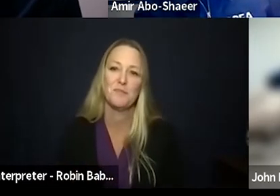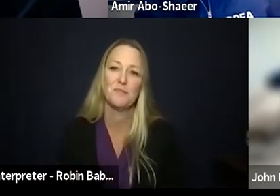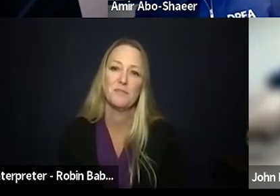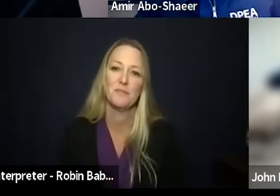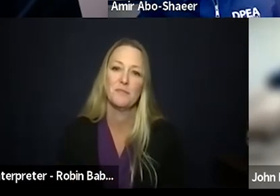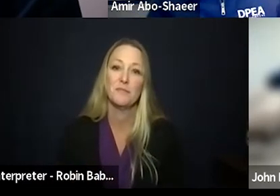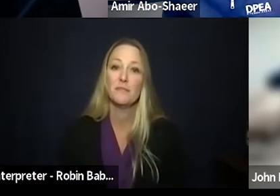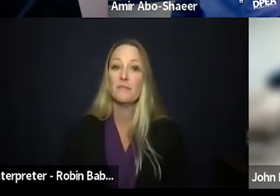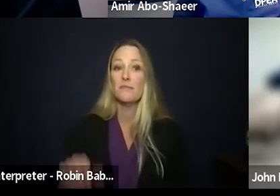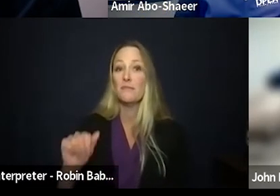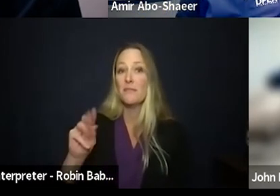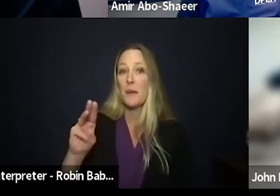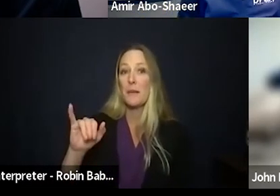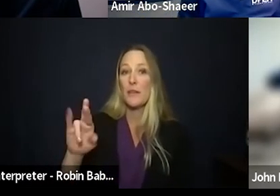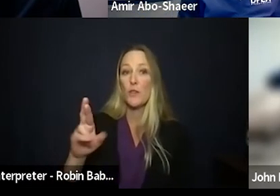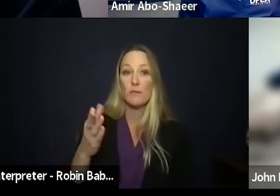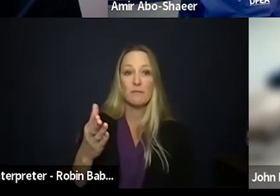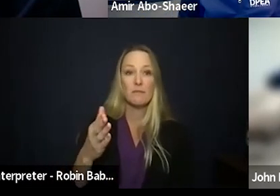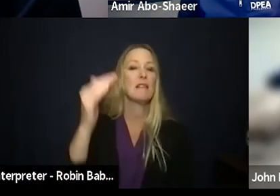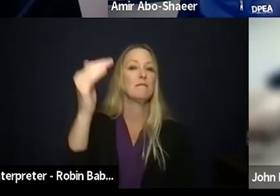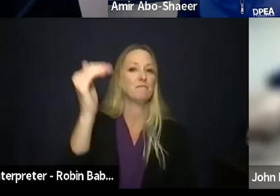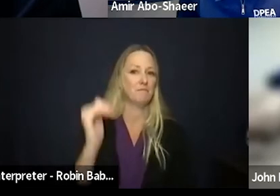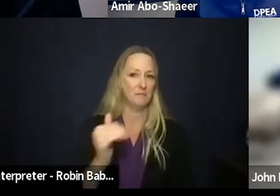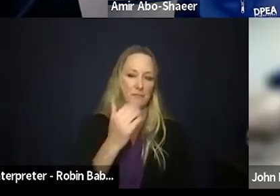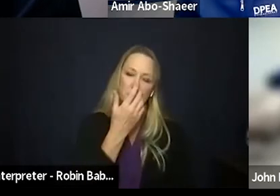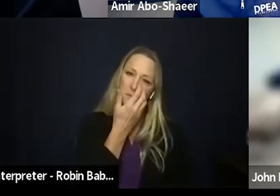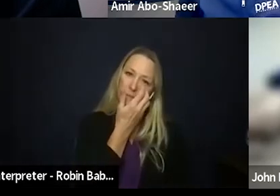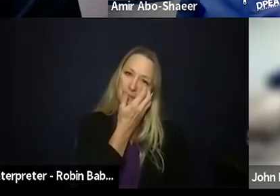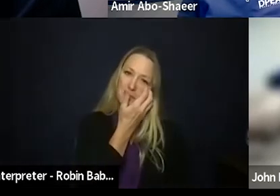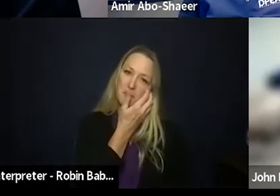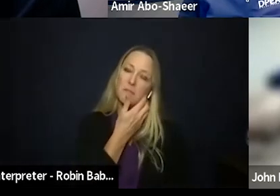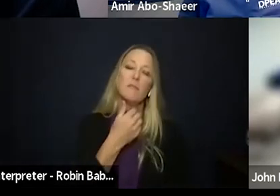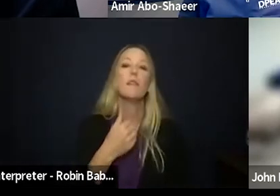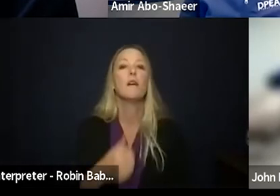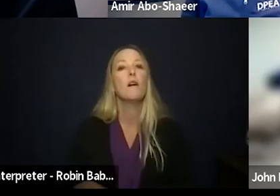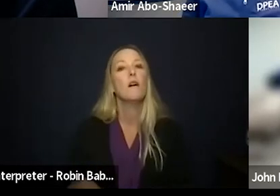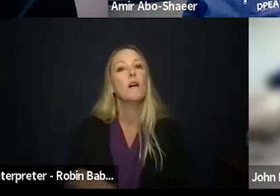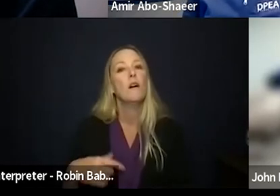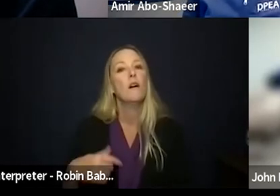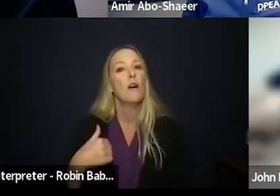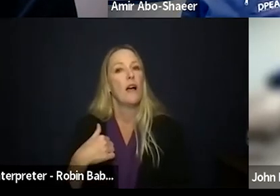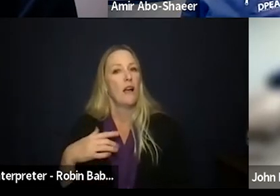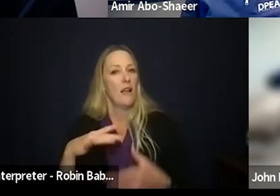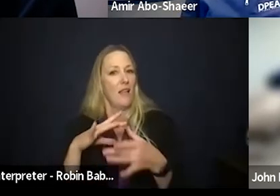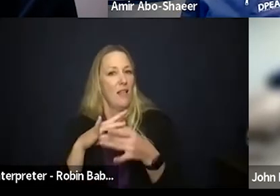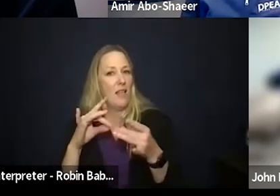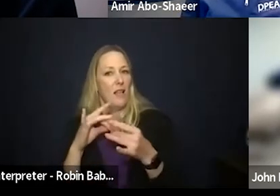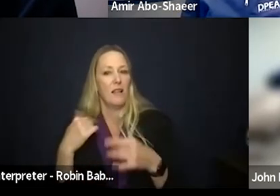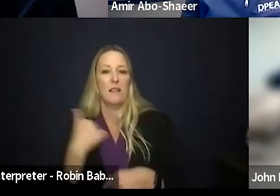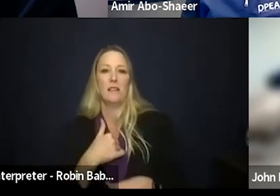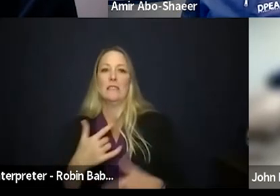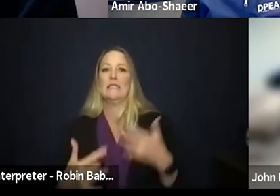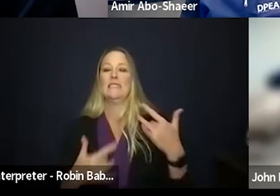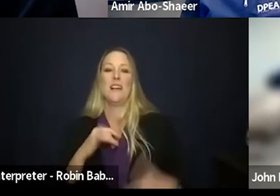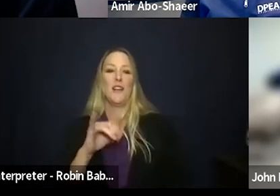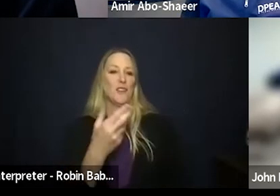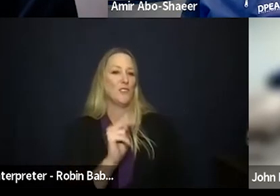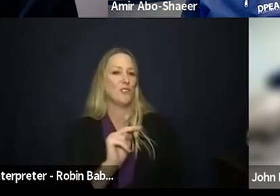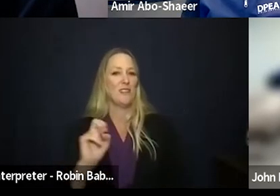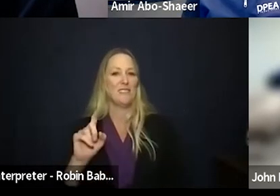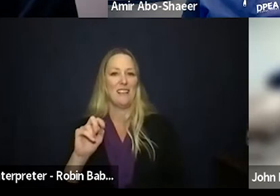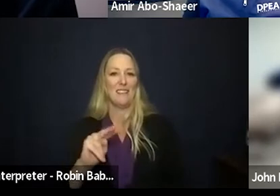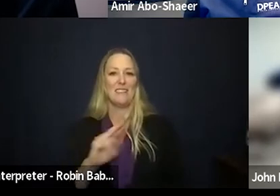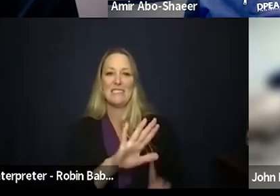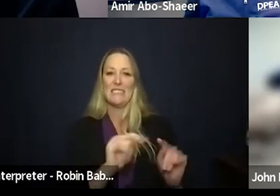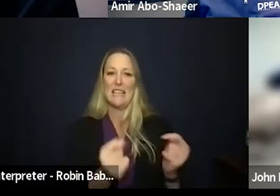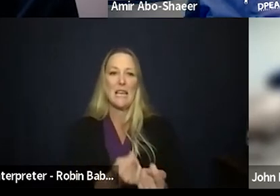come here so next slide so one of the things i want to say and we're super excited about john dent and the team of teachers he's working with to